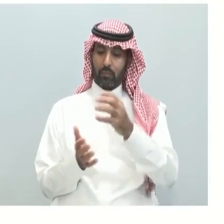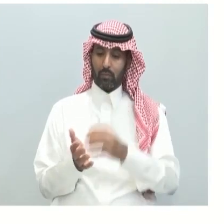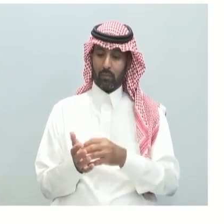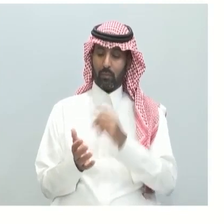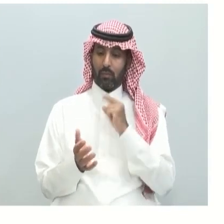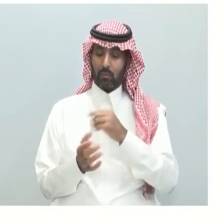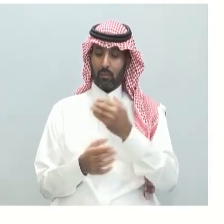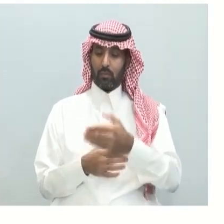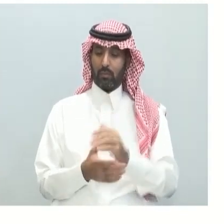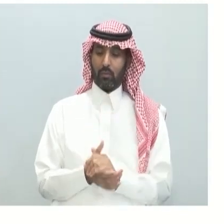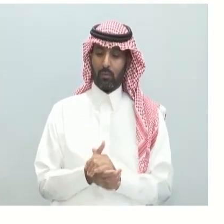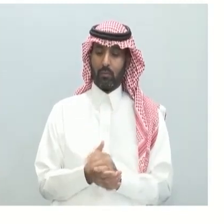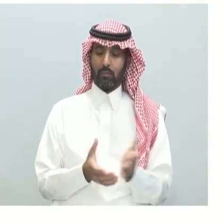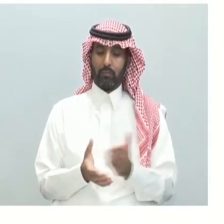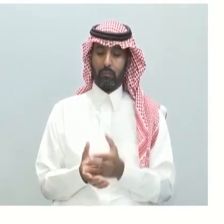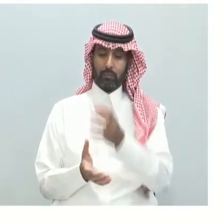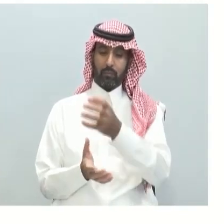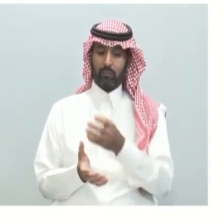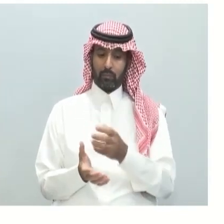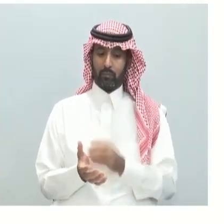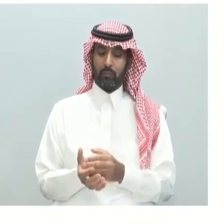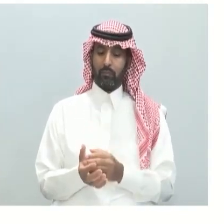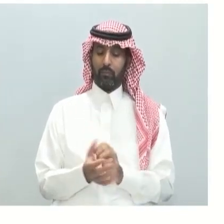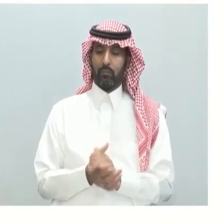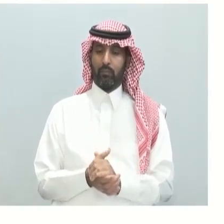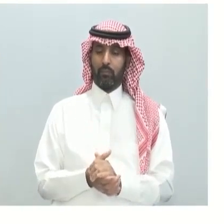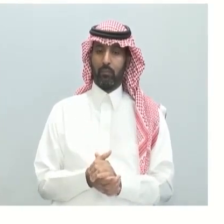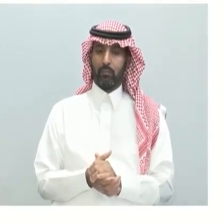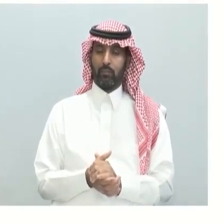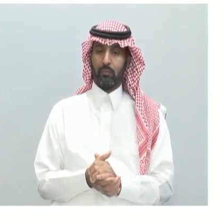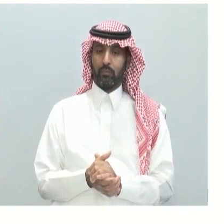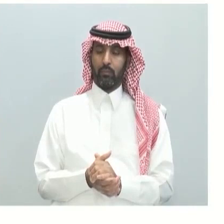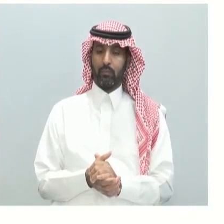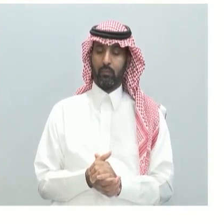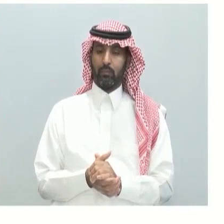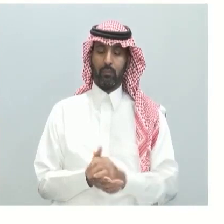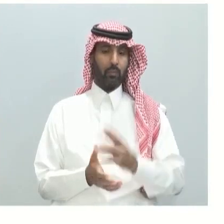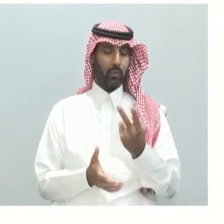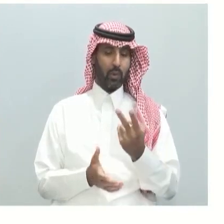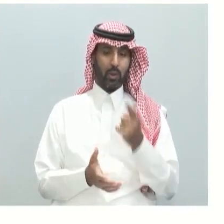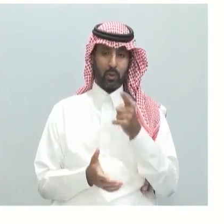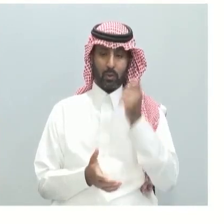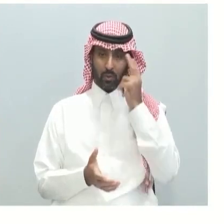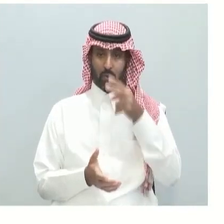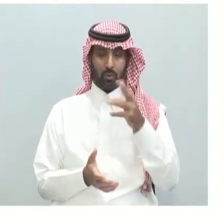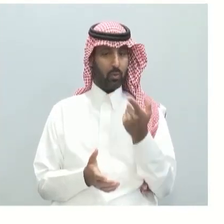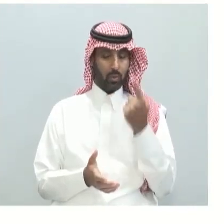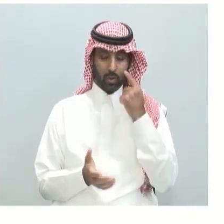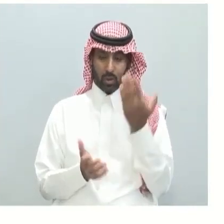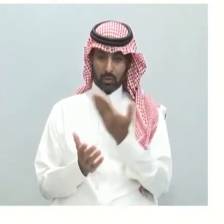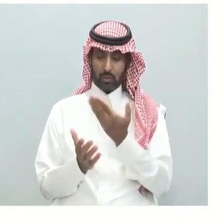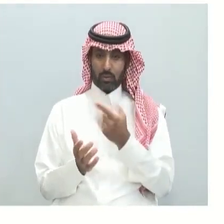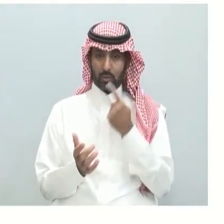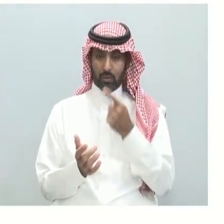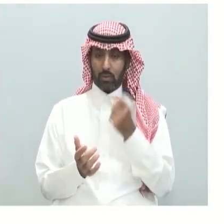own containers before they can put away their shopping. Number two, what is your view as a reader?